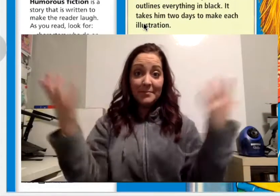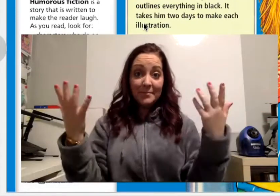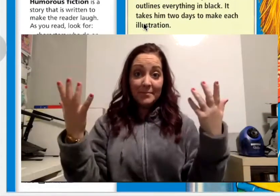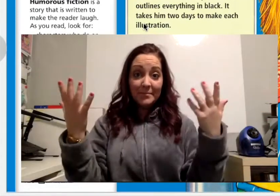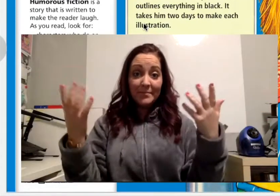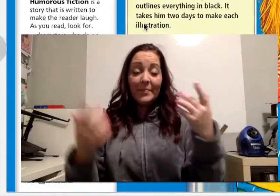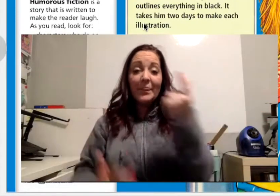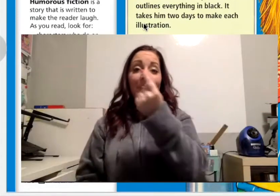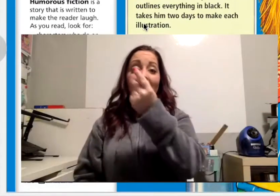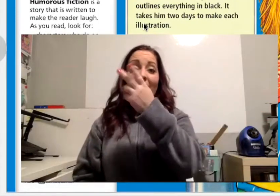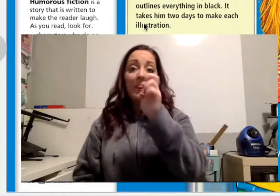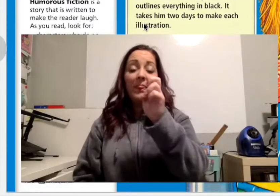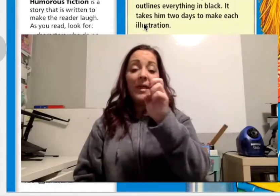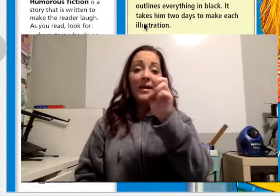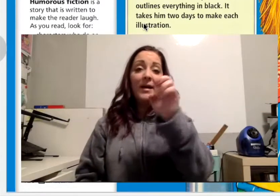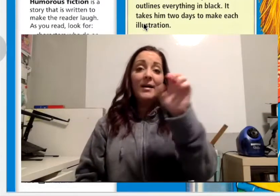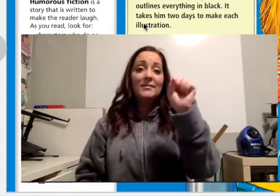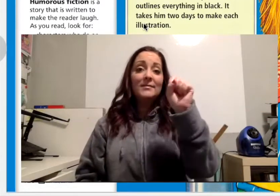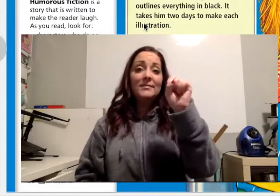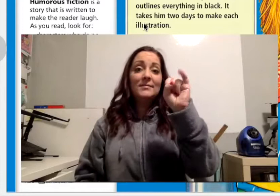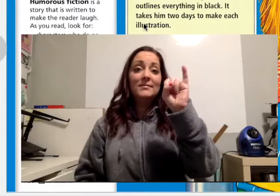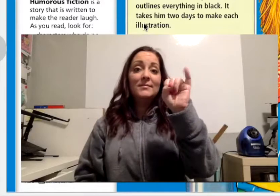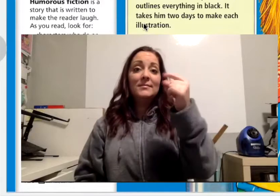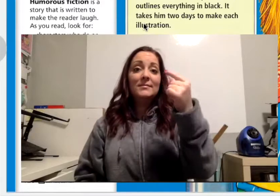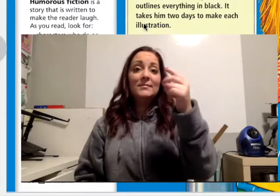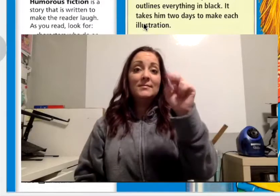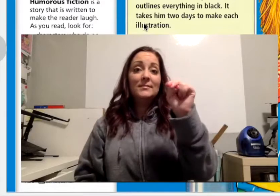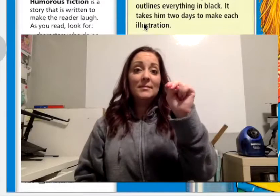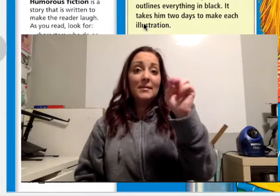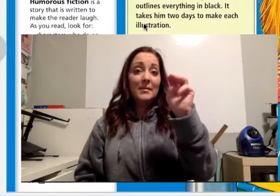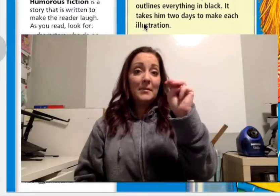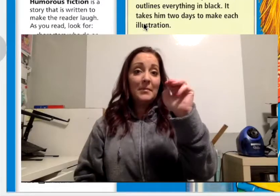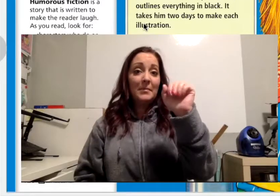Our story title is The